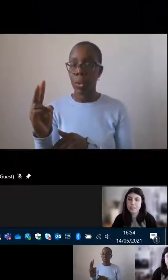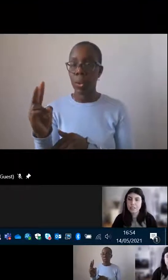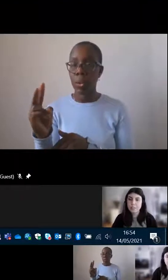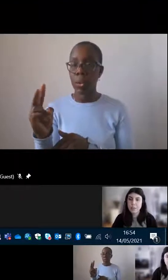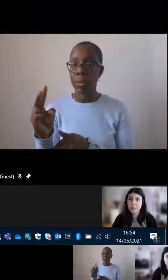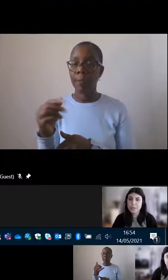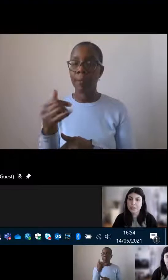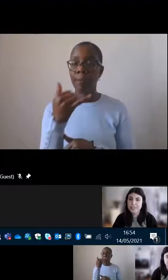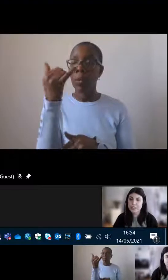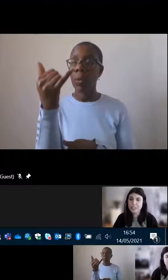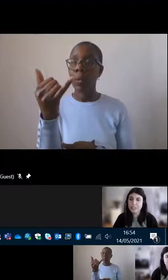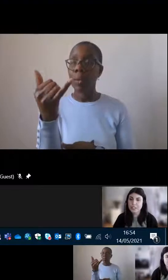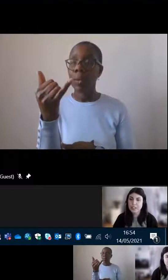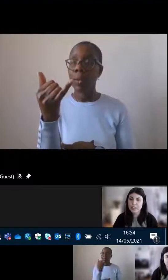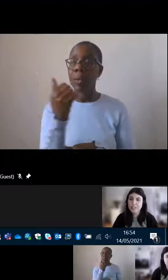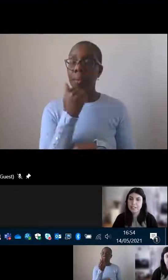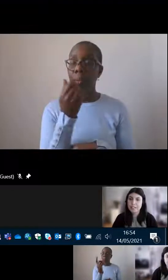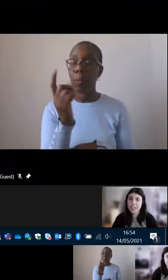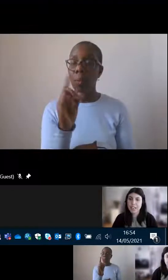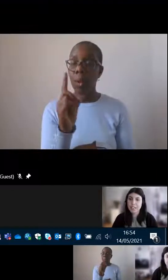is